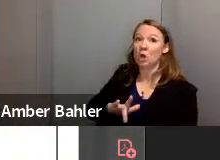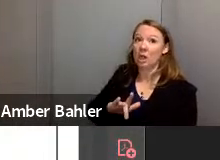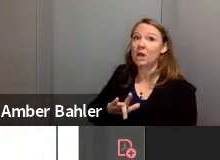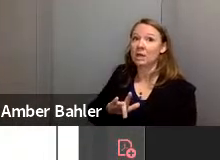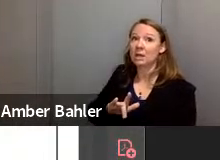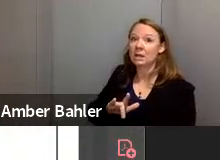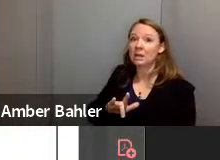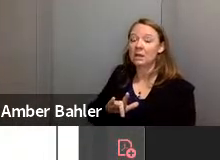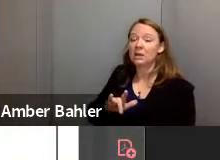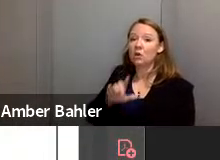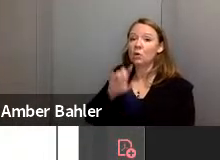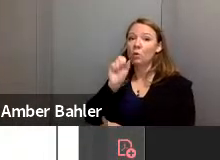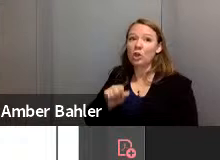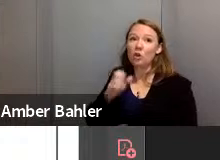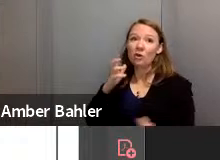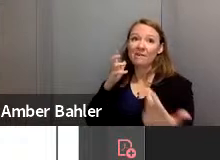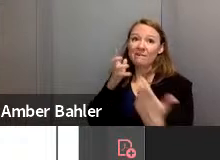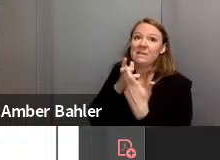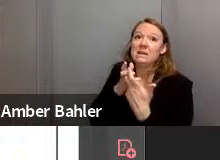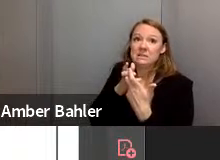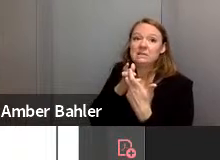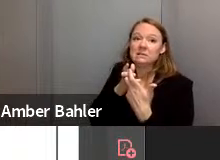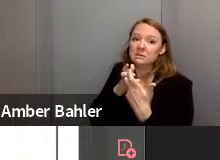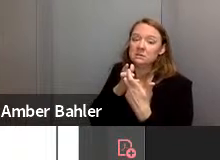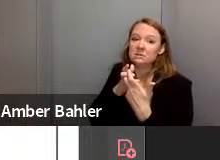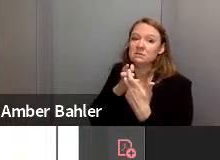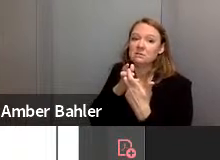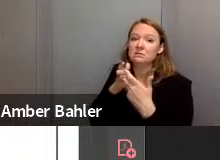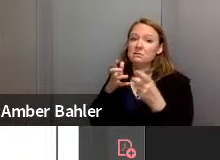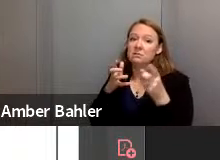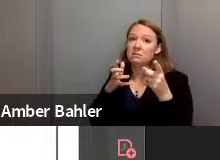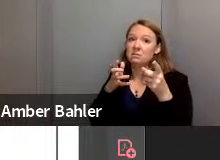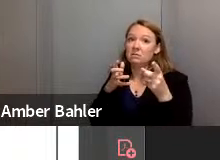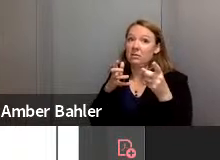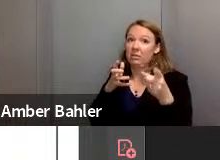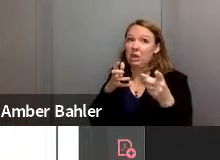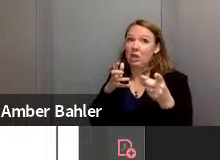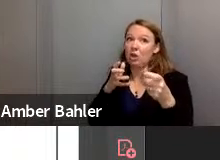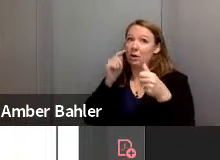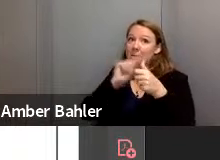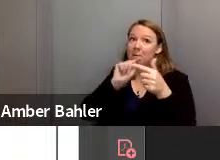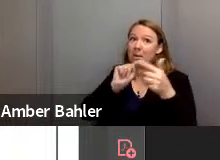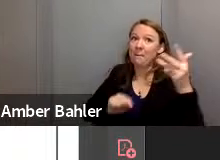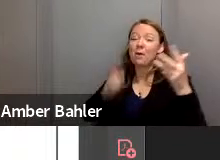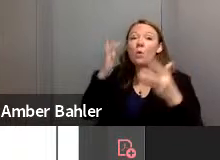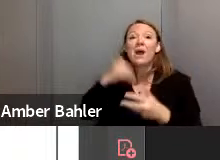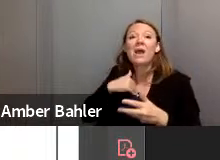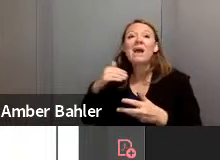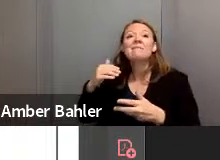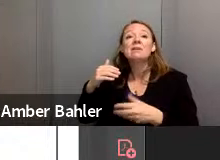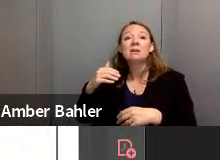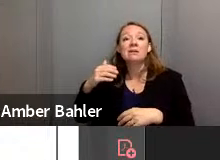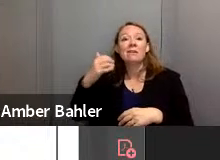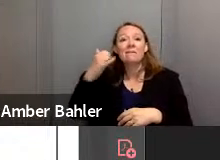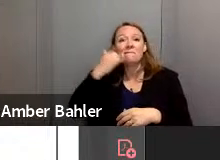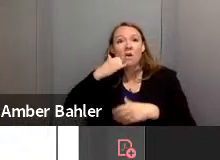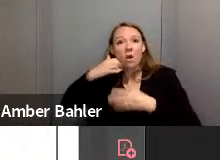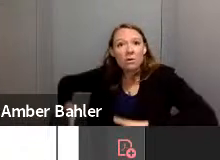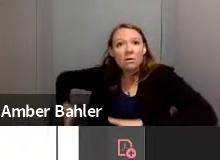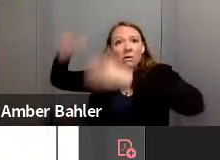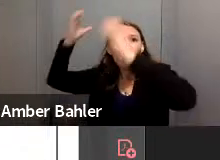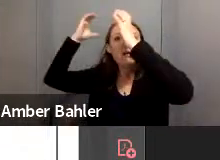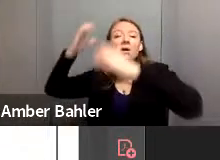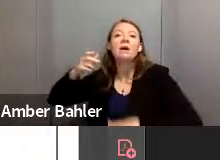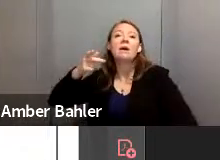in what we could, because there are telecommunications and PWSA